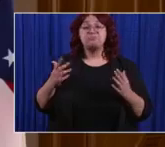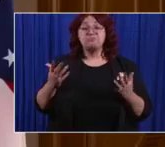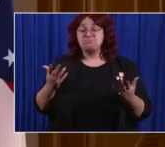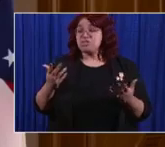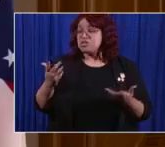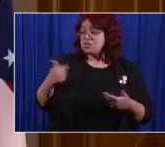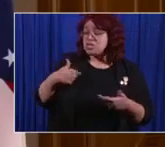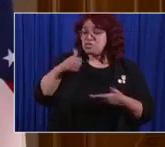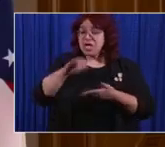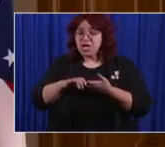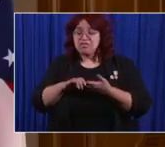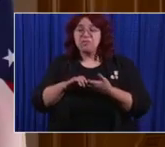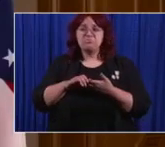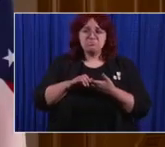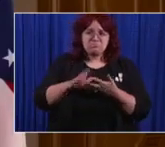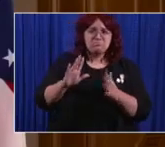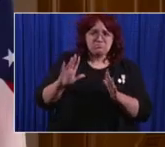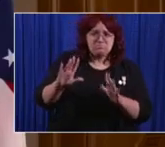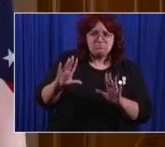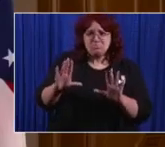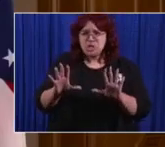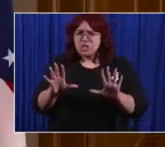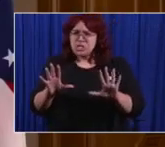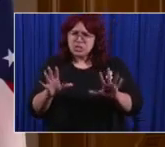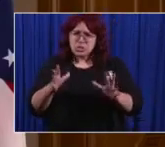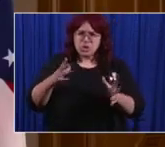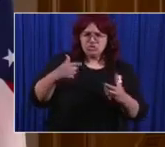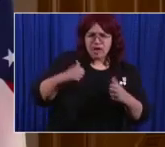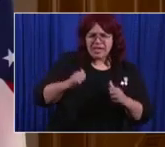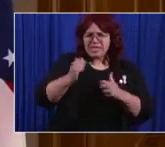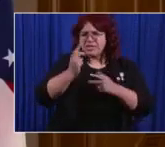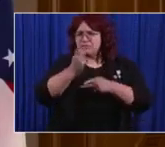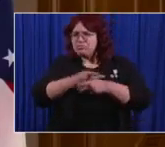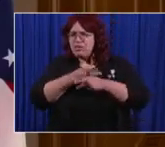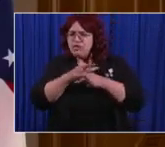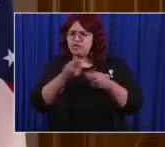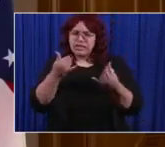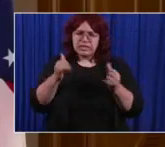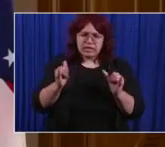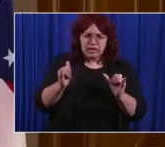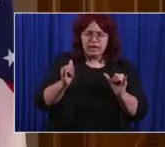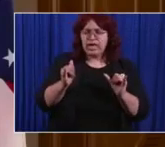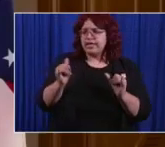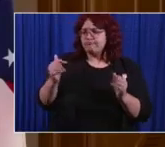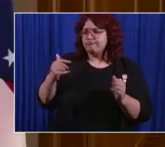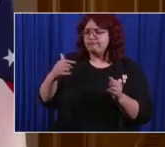figure out, okay, how do I want to do things?